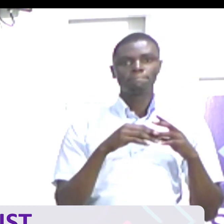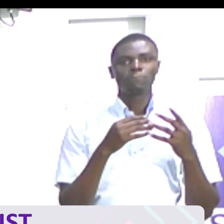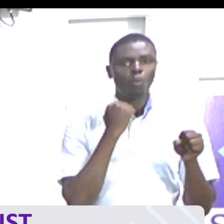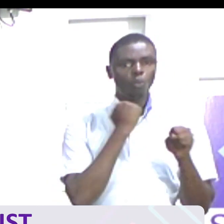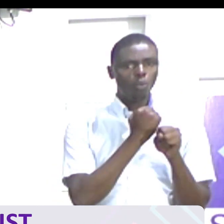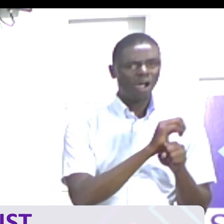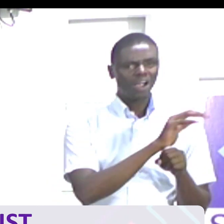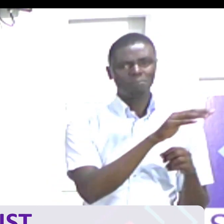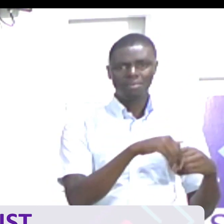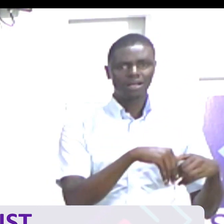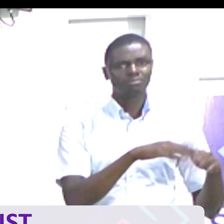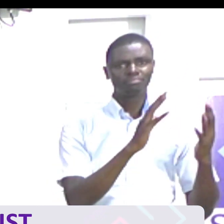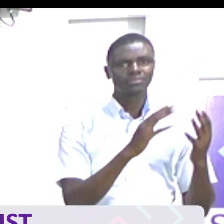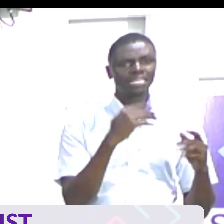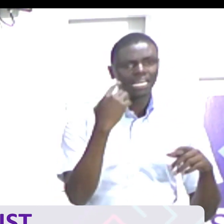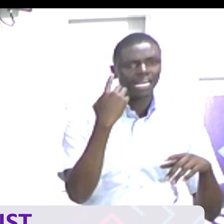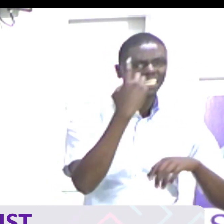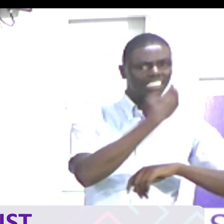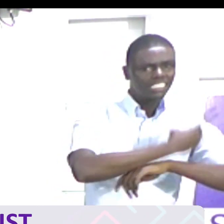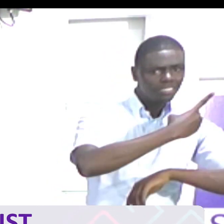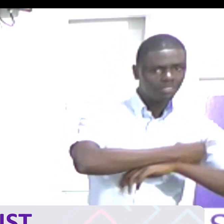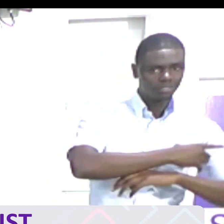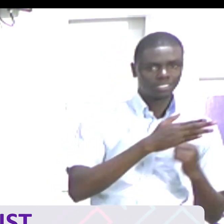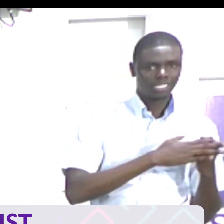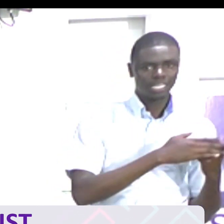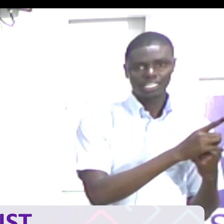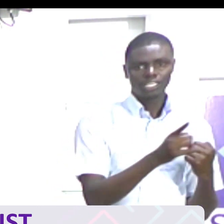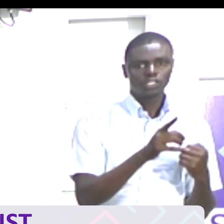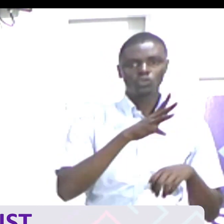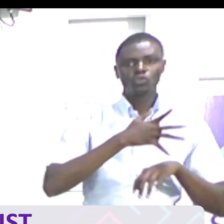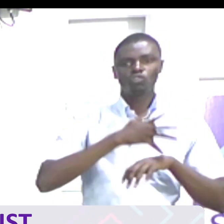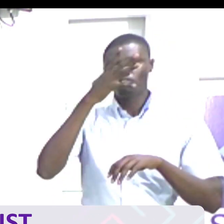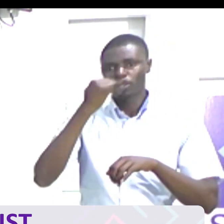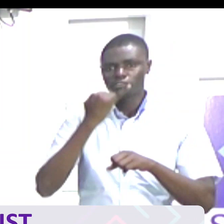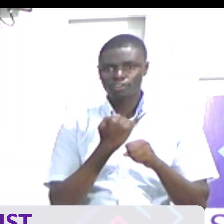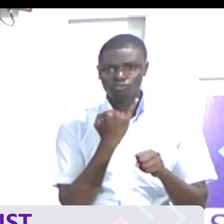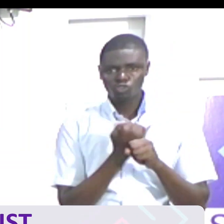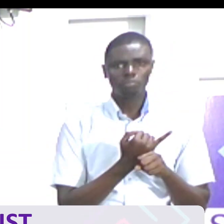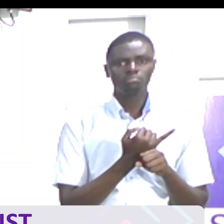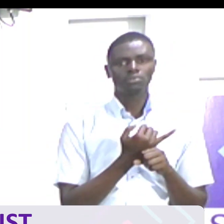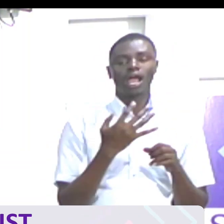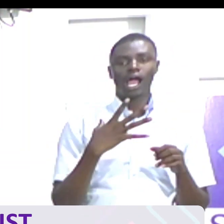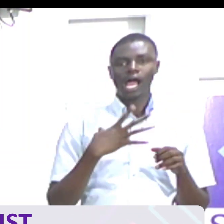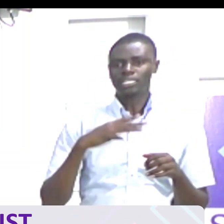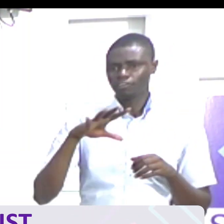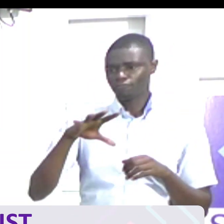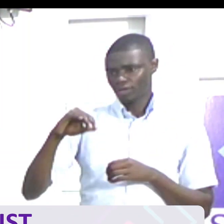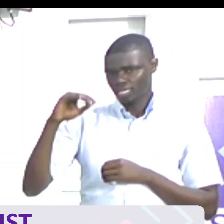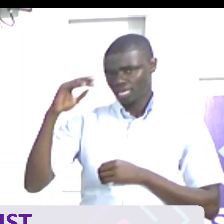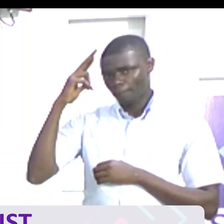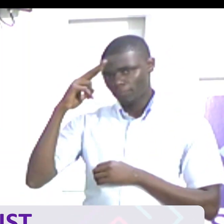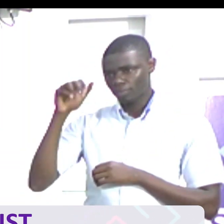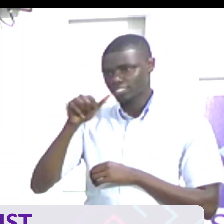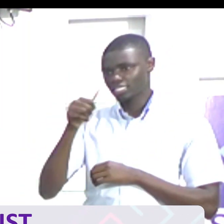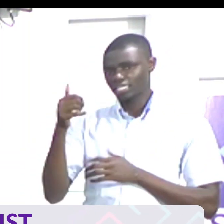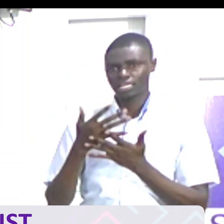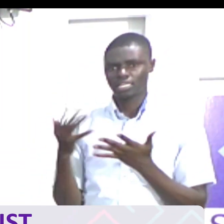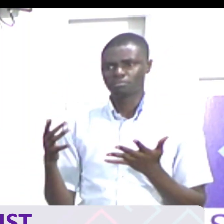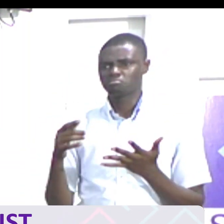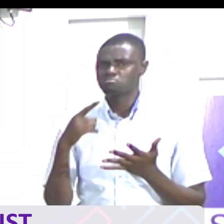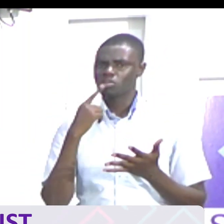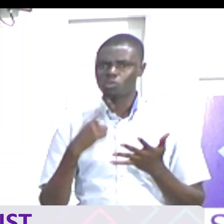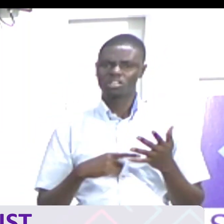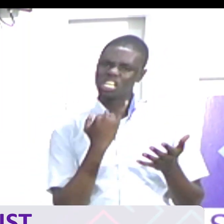yako kawaida, your daily 9 to 5 maybe job, ama ile inakupeanga chakula yako kawaida, but then again finding purpose in something else. We're not saying that